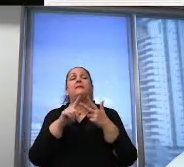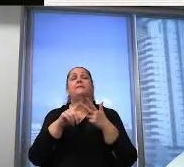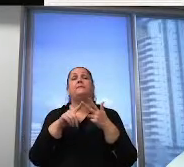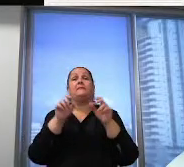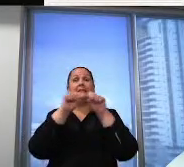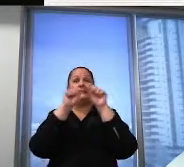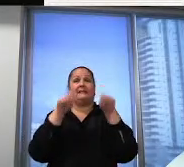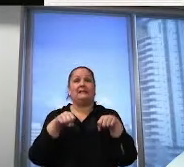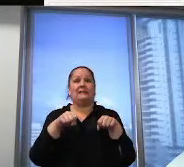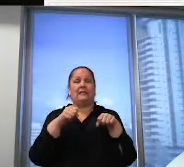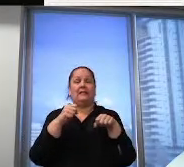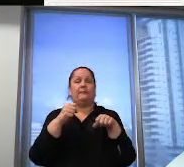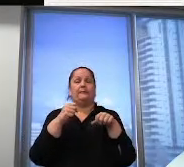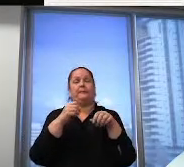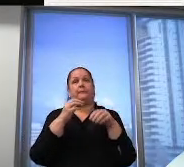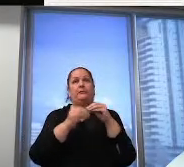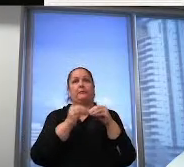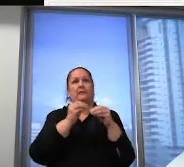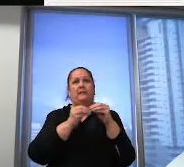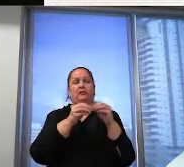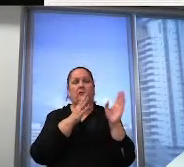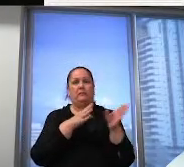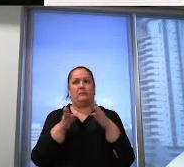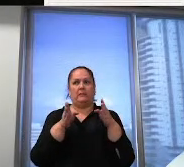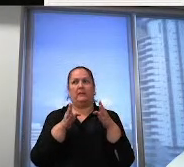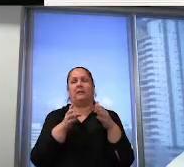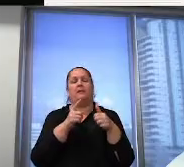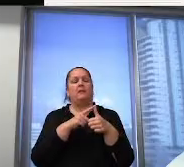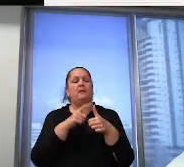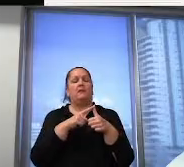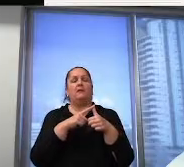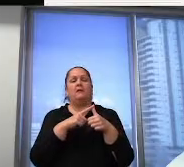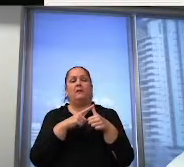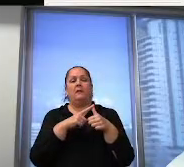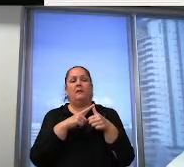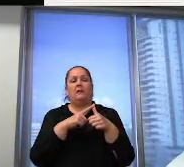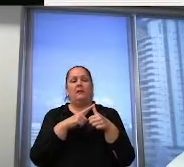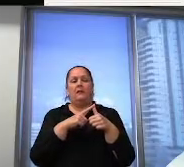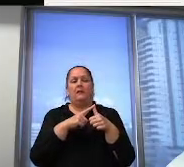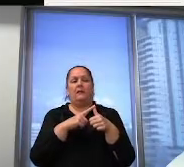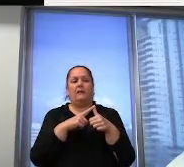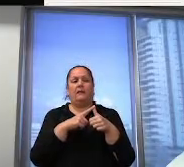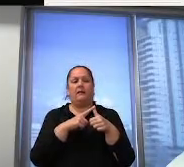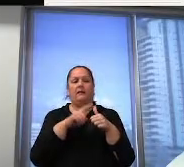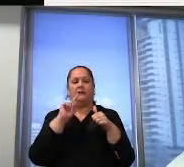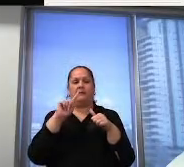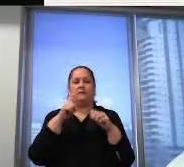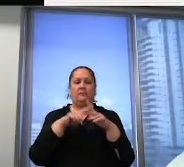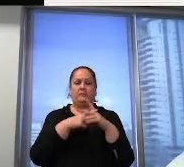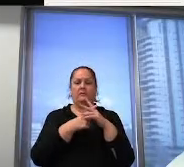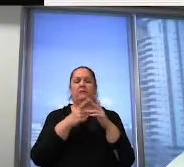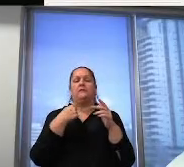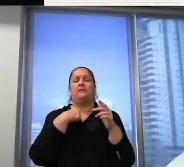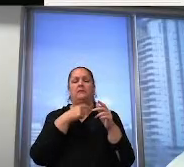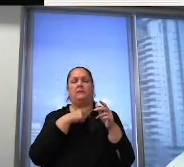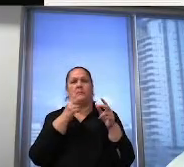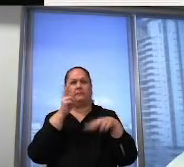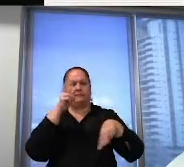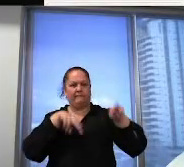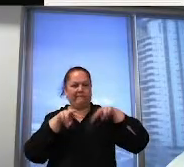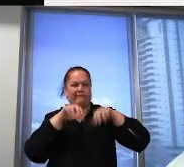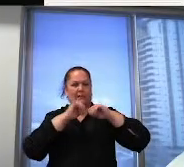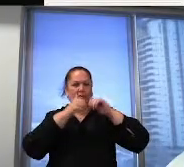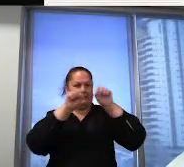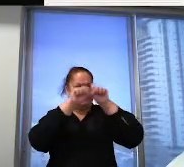So the system remediation plan, I'll start with that one, is when we first at commencement were able to look at